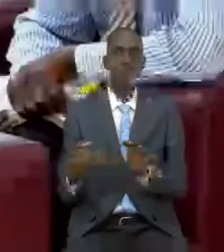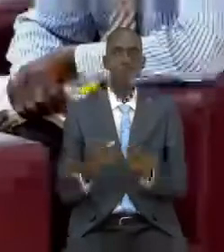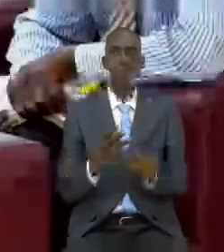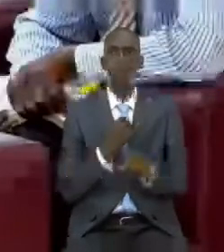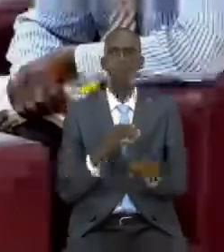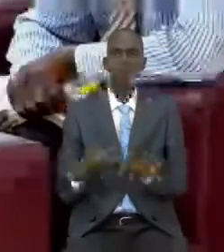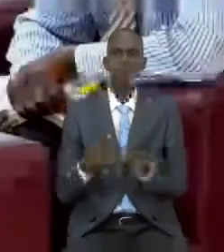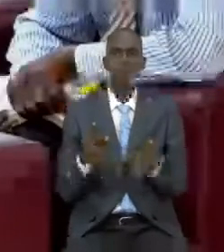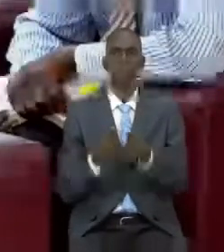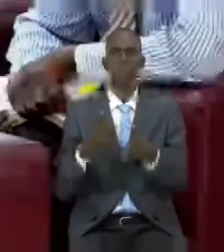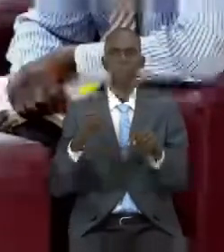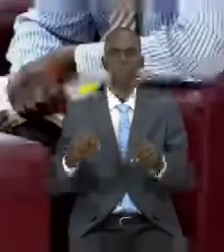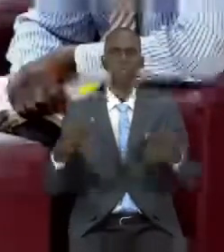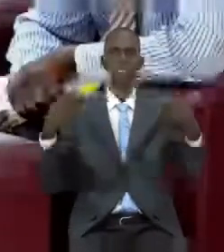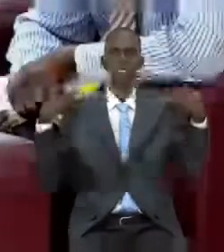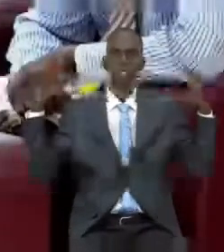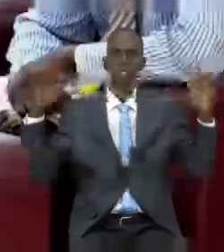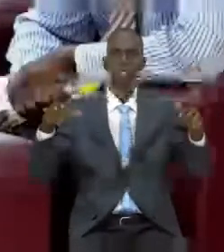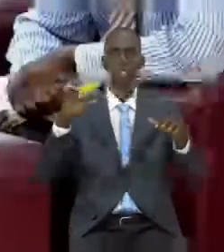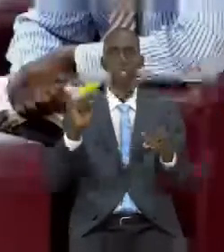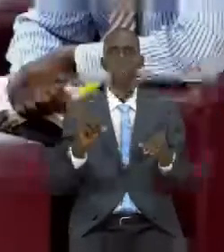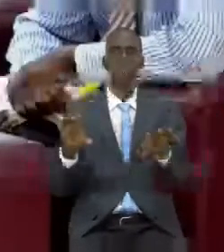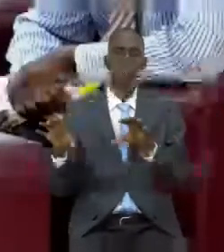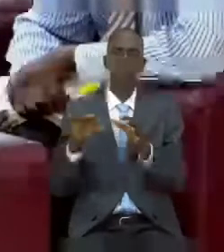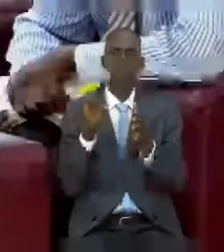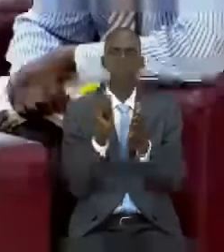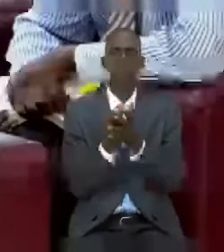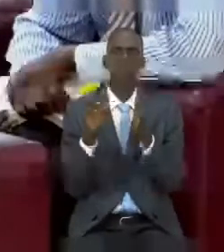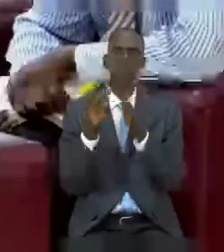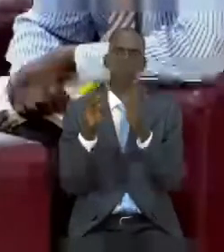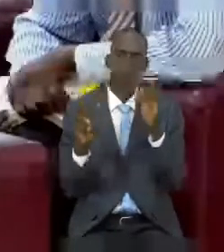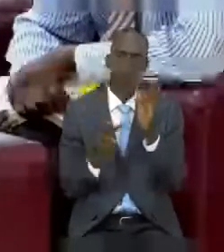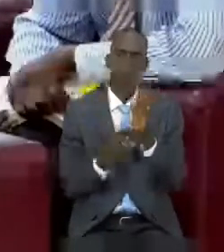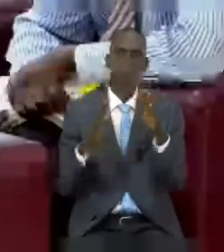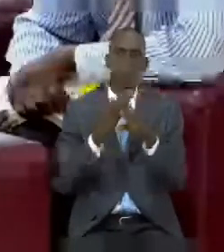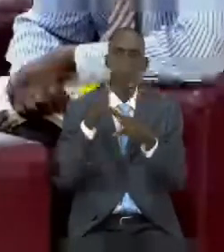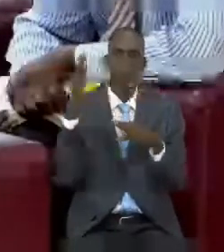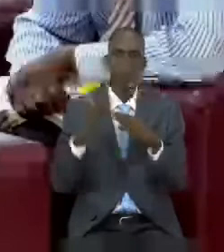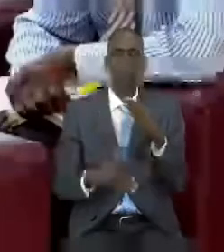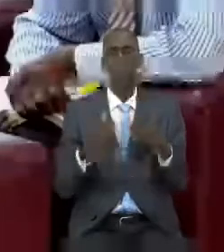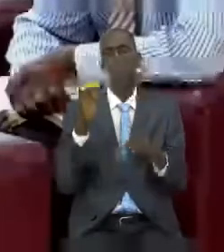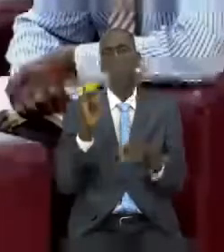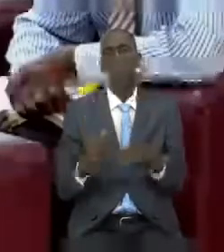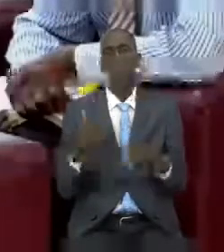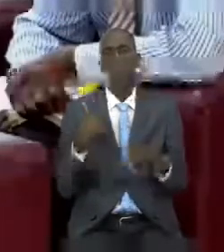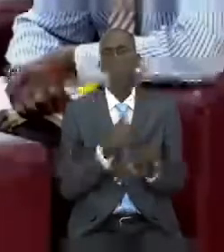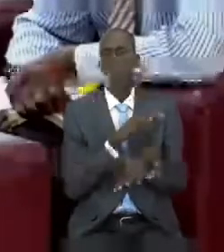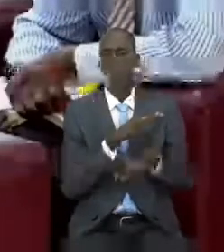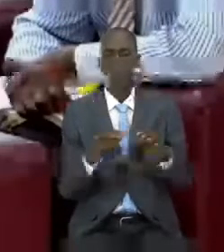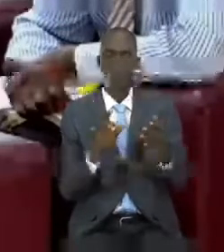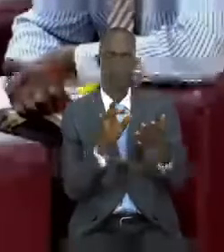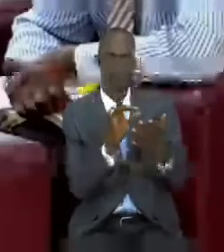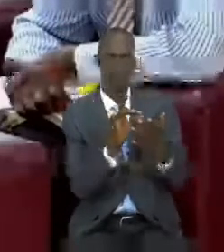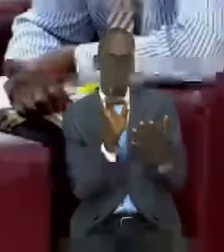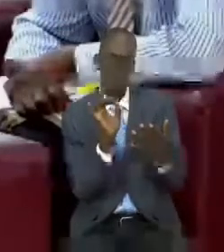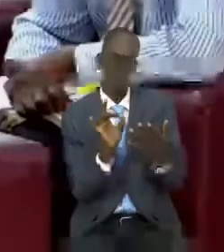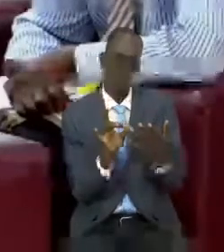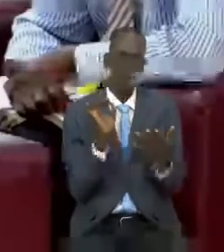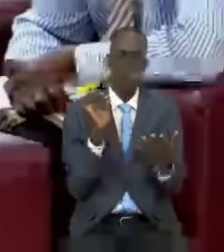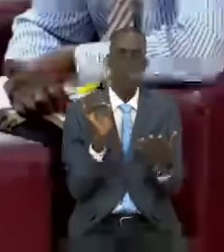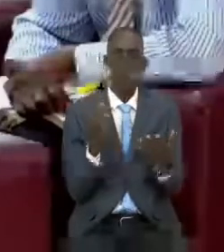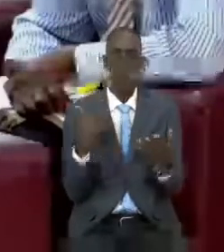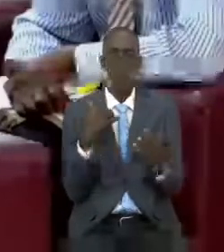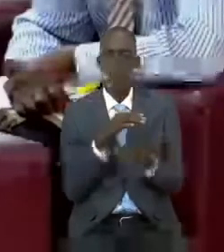the angels. We do that will completely. We don't choose and sit. We don't